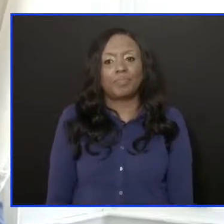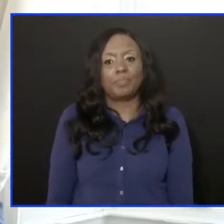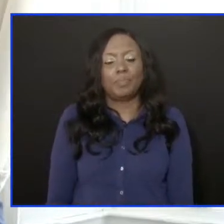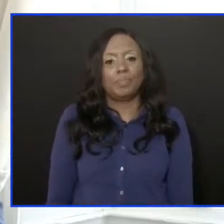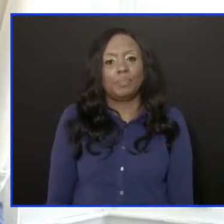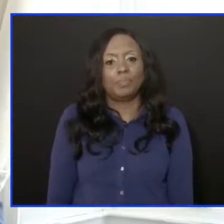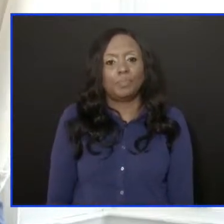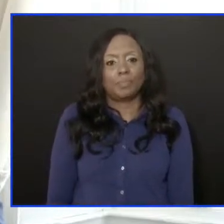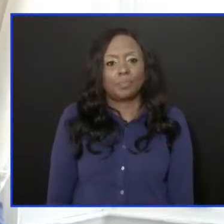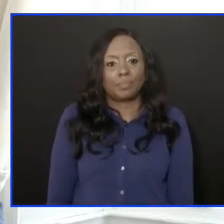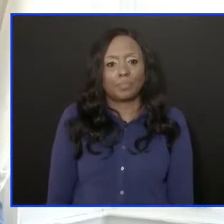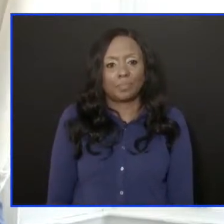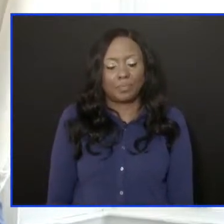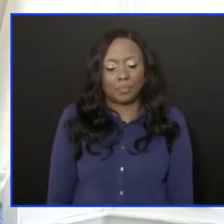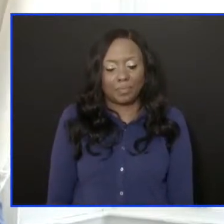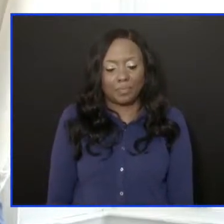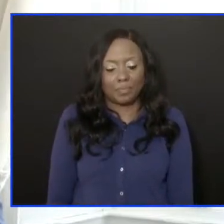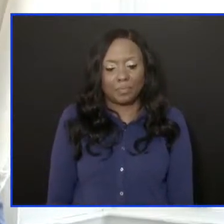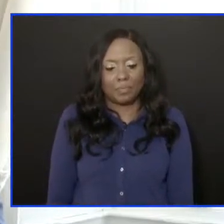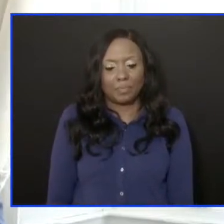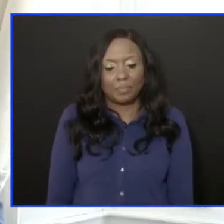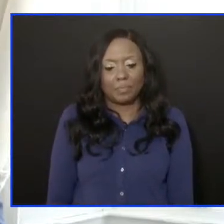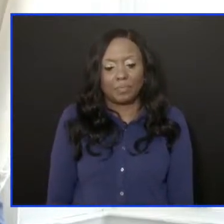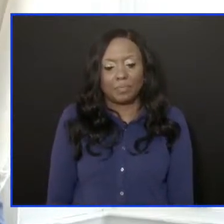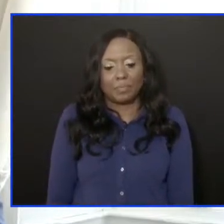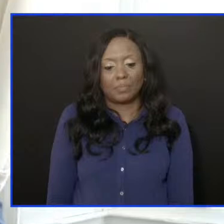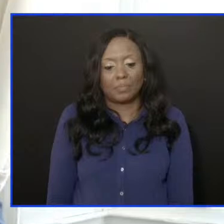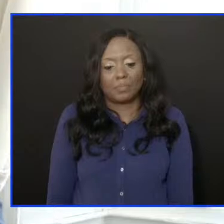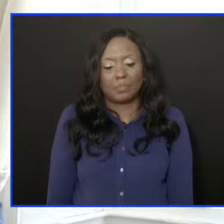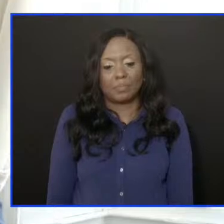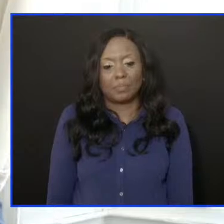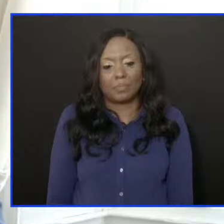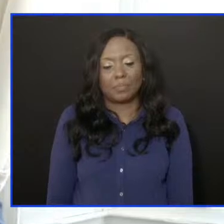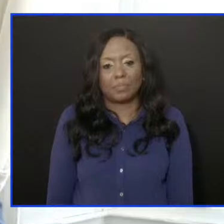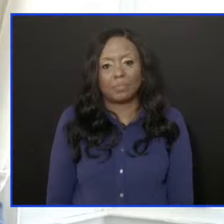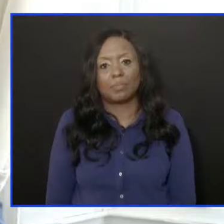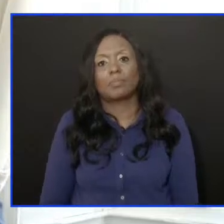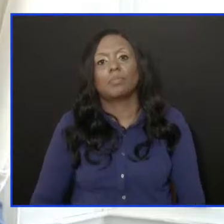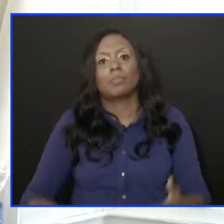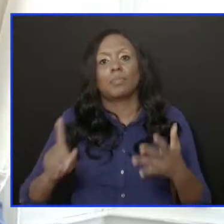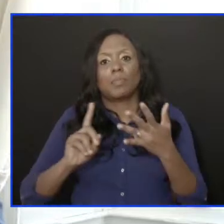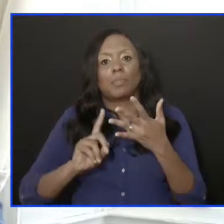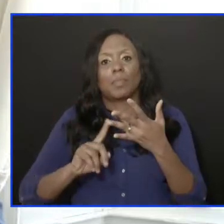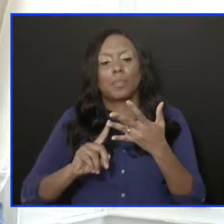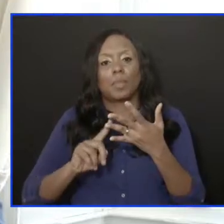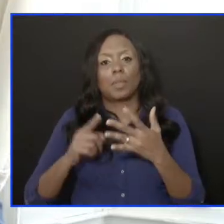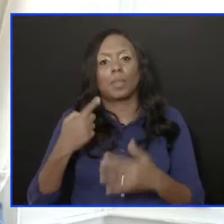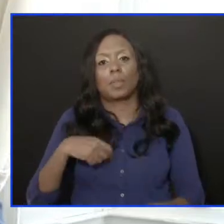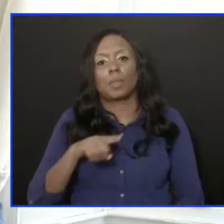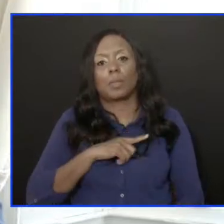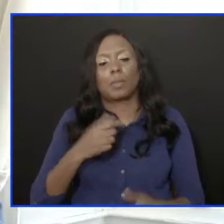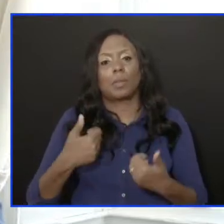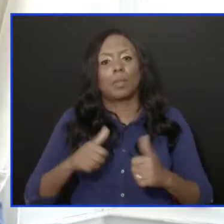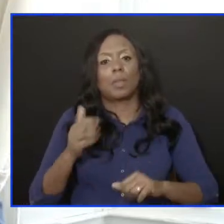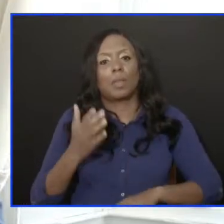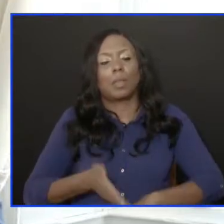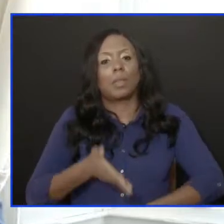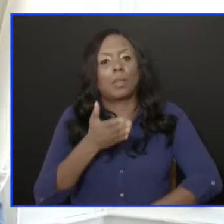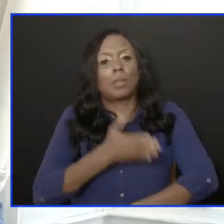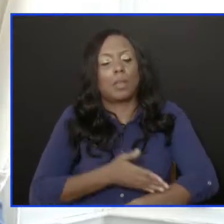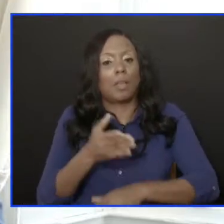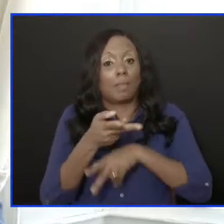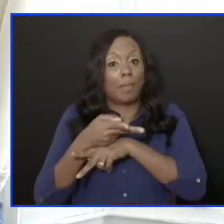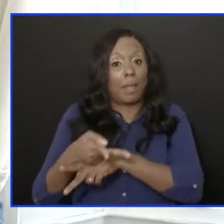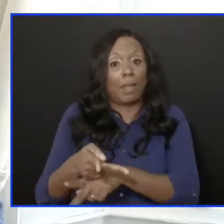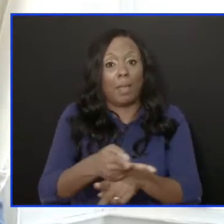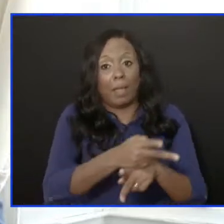Additionally, we continue to work together with our partners to try to improve the level of care across our system. And I'm